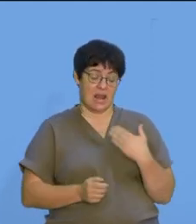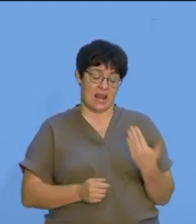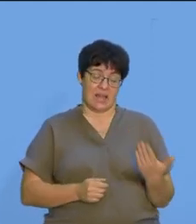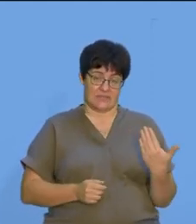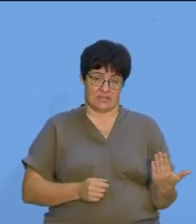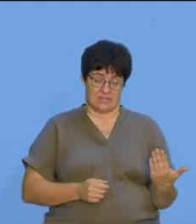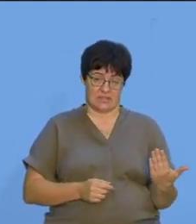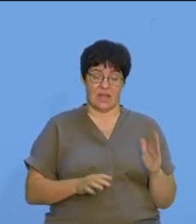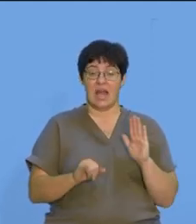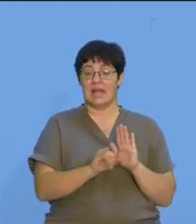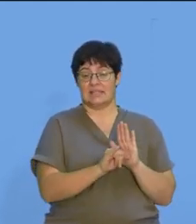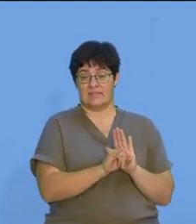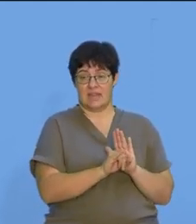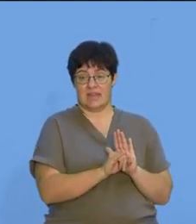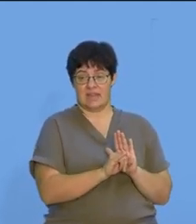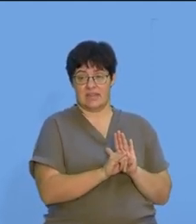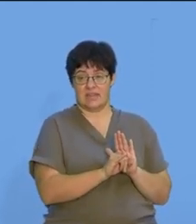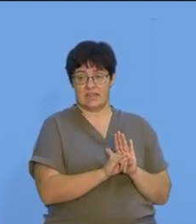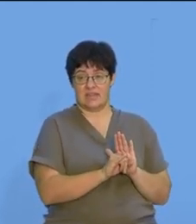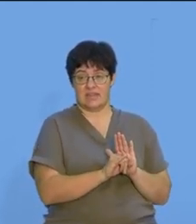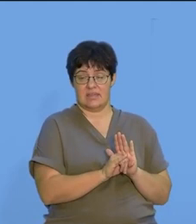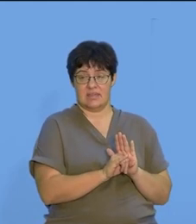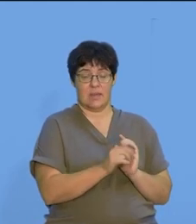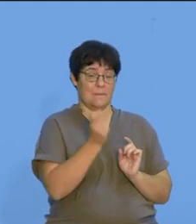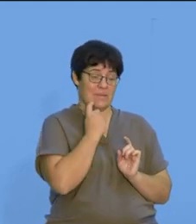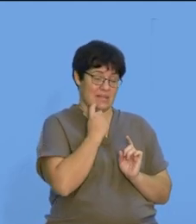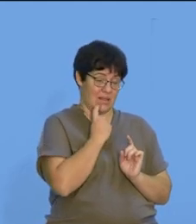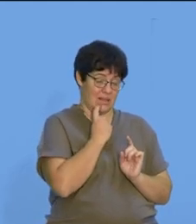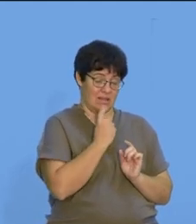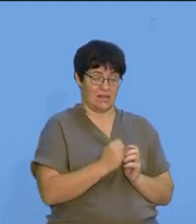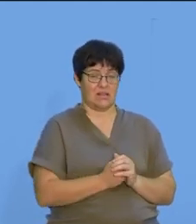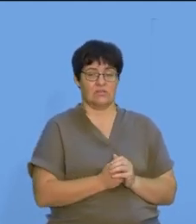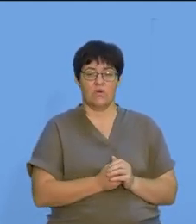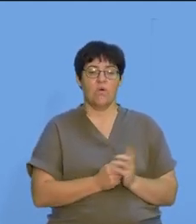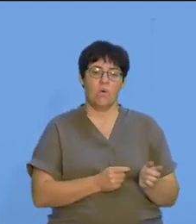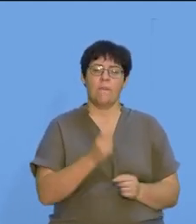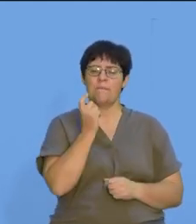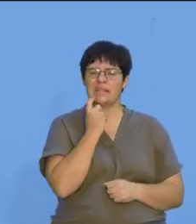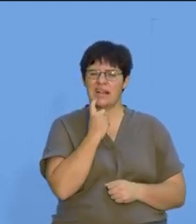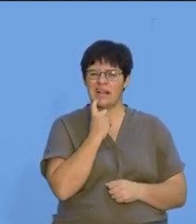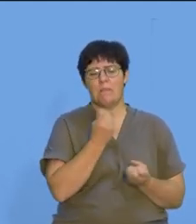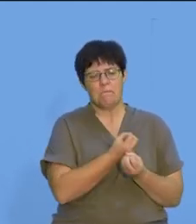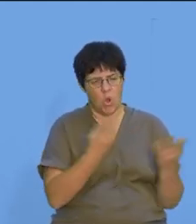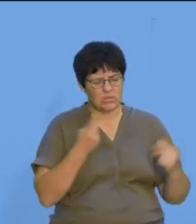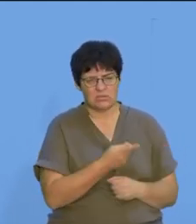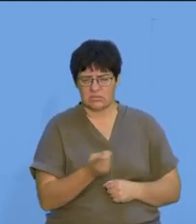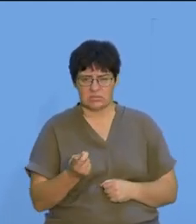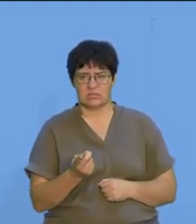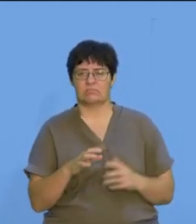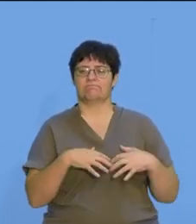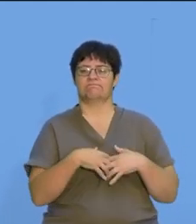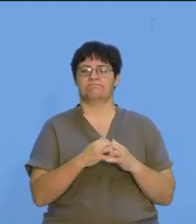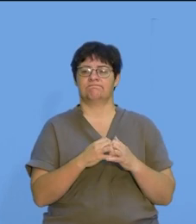then elements on the left-hand side, will identify them to be, the metals, okay? So these metals, in